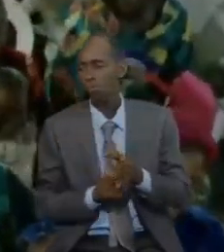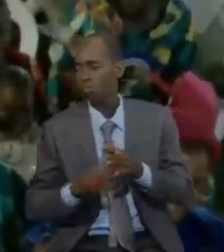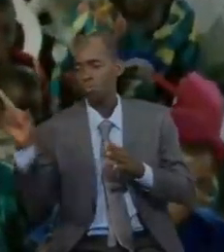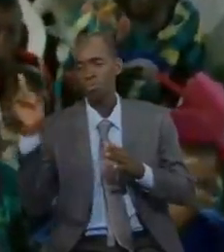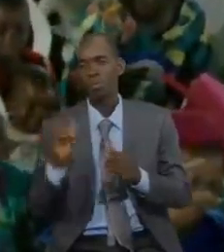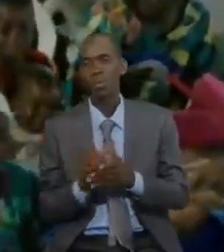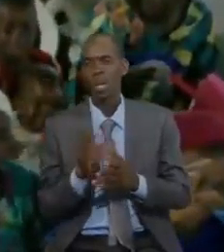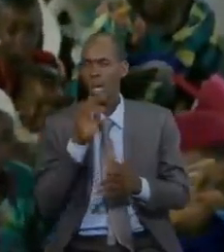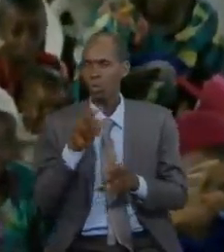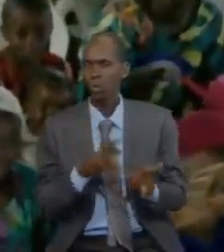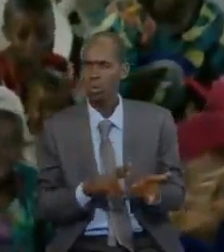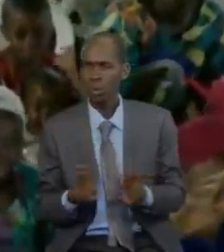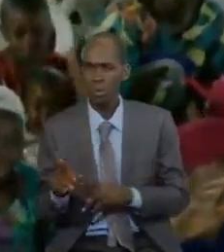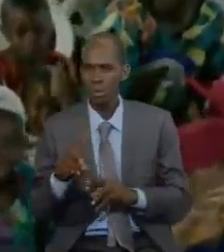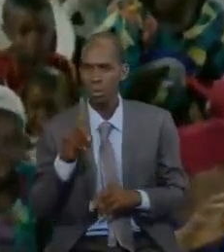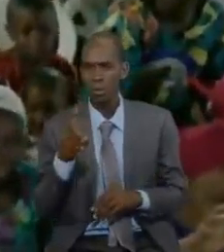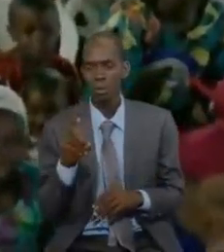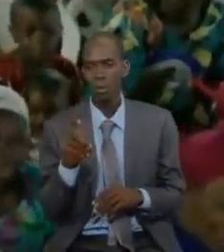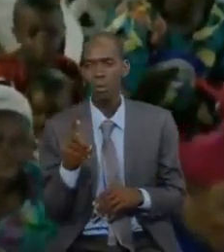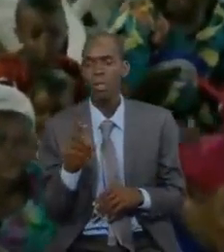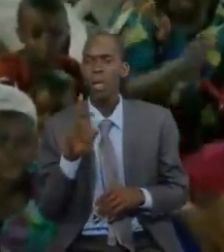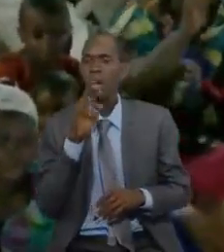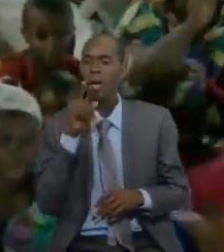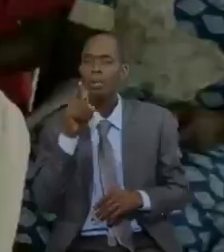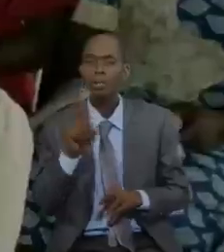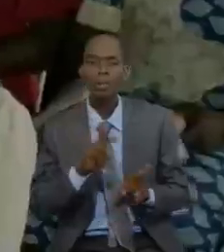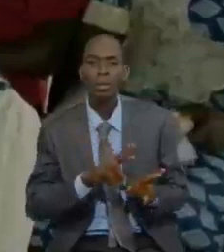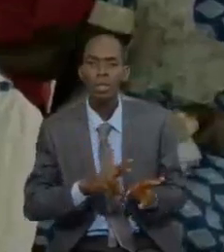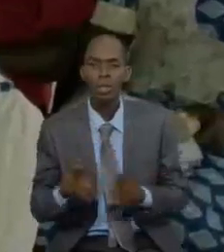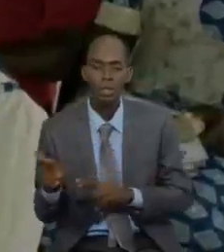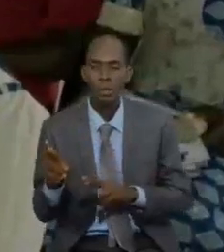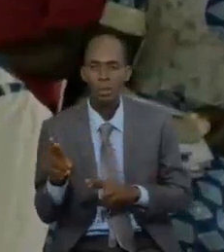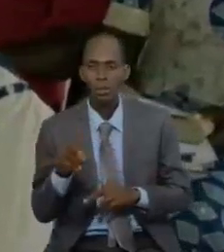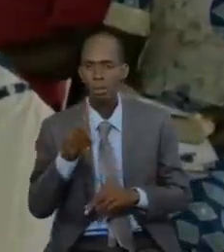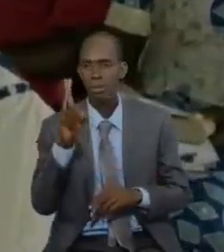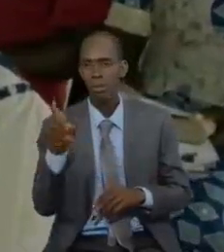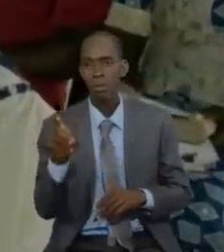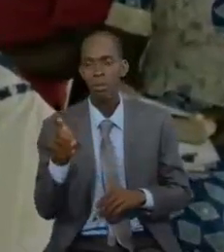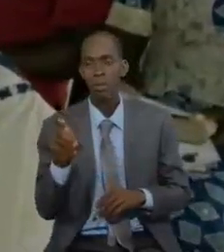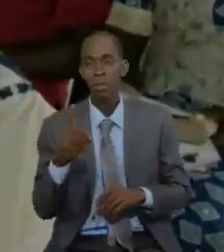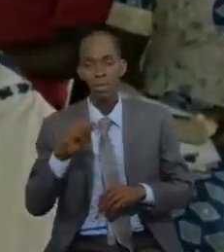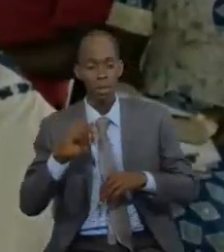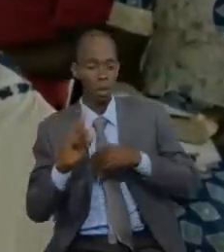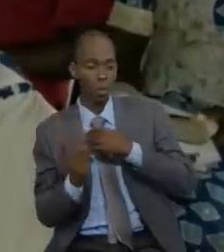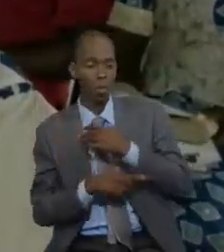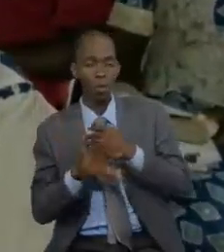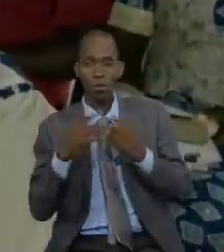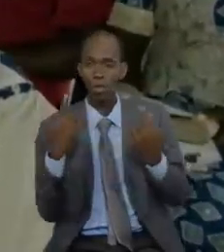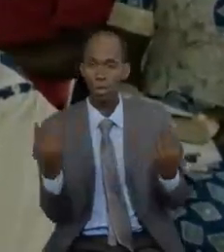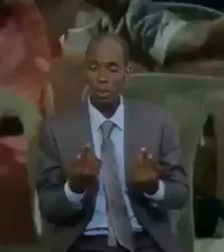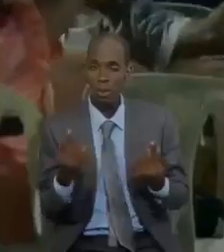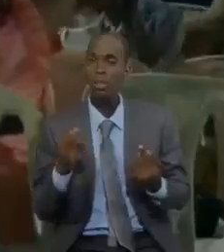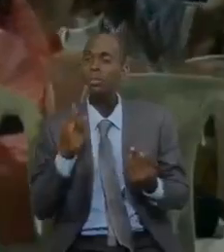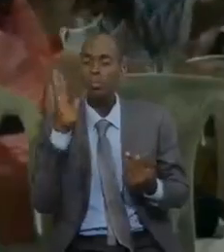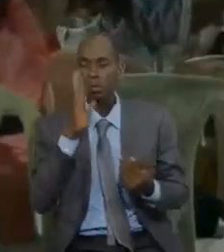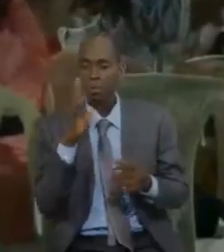Are you ready? Are you ready? The punishment of your sin taken away. Are you ready?